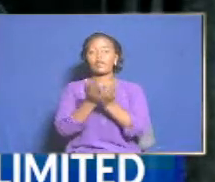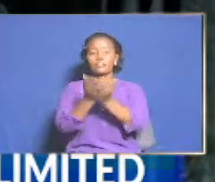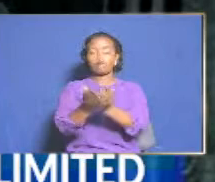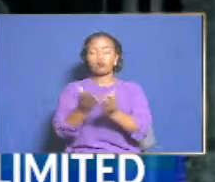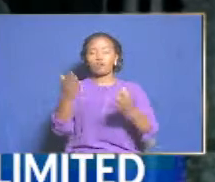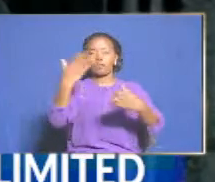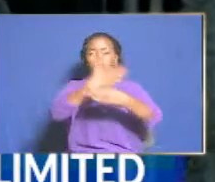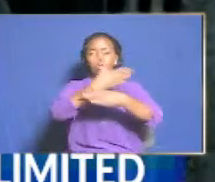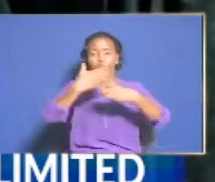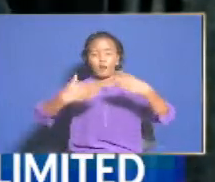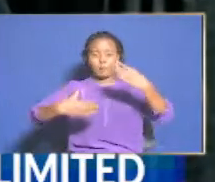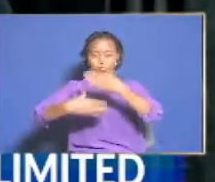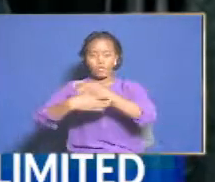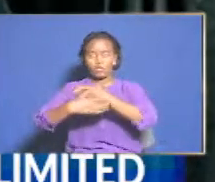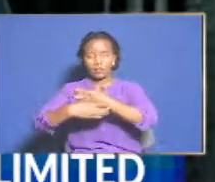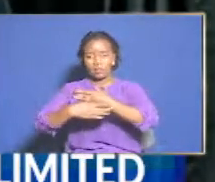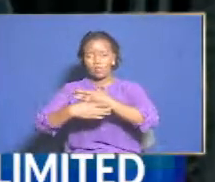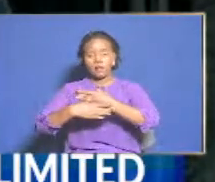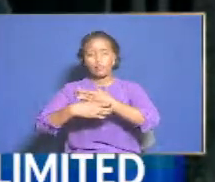build.